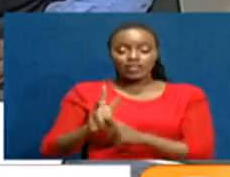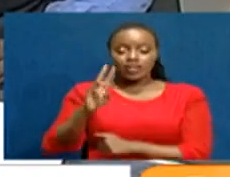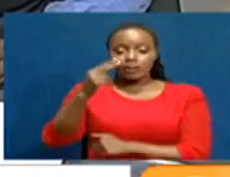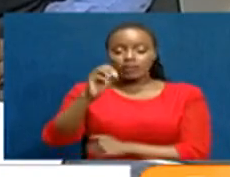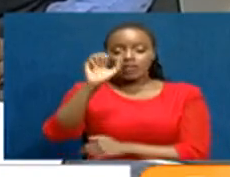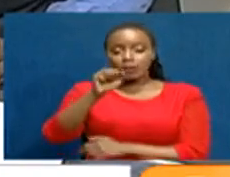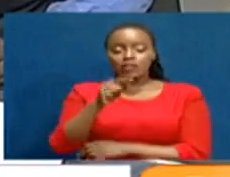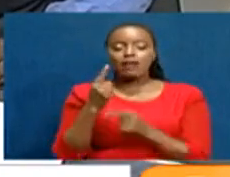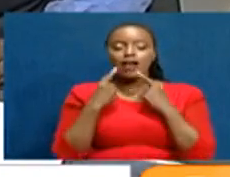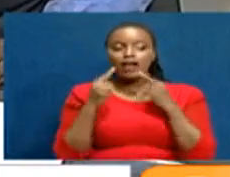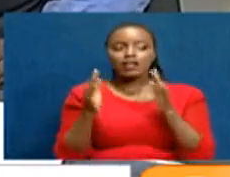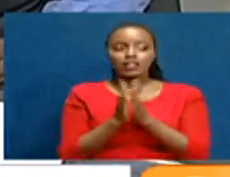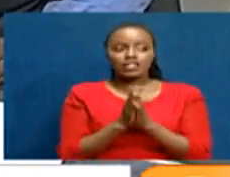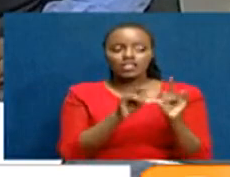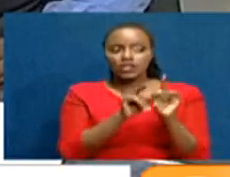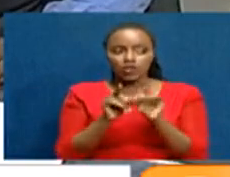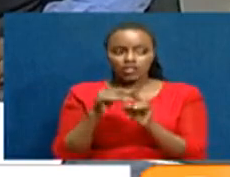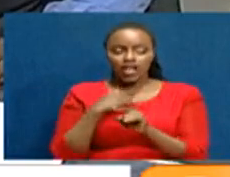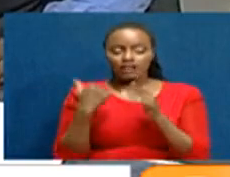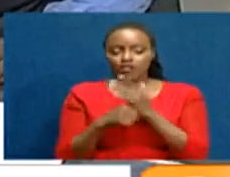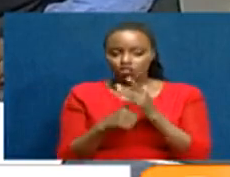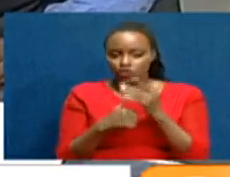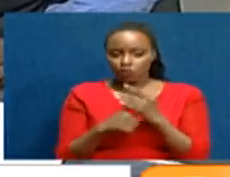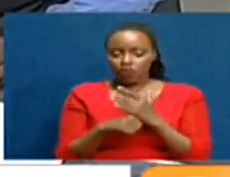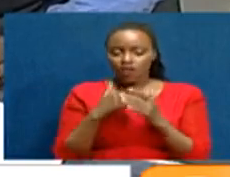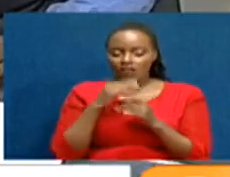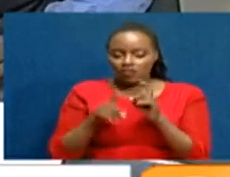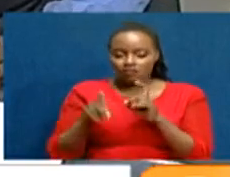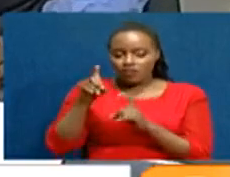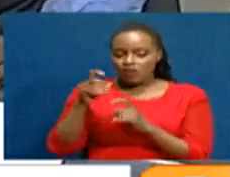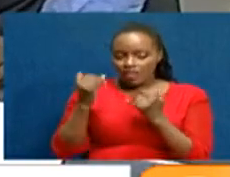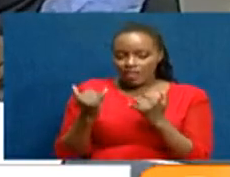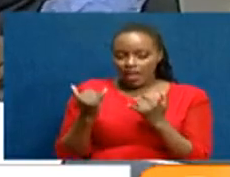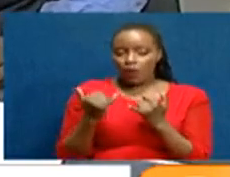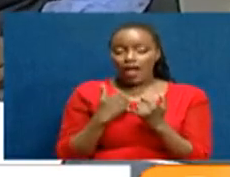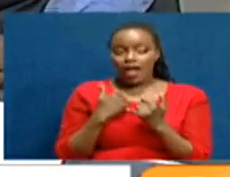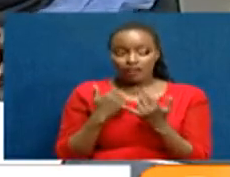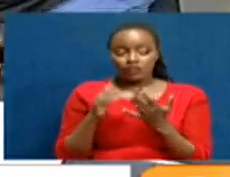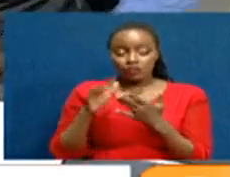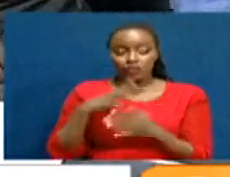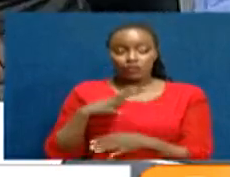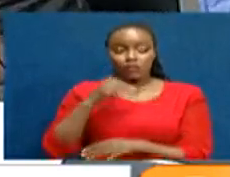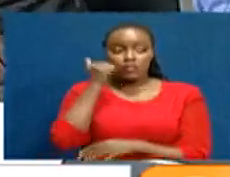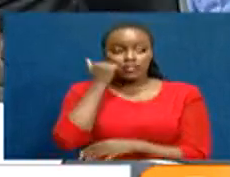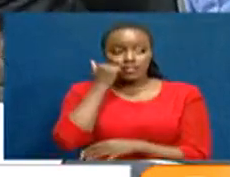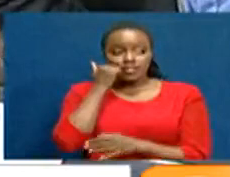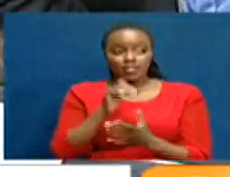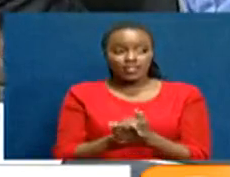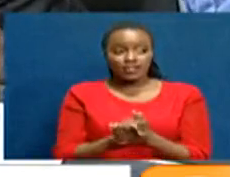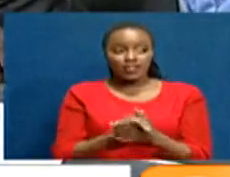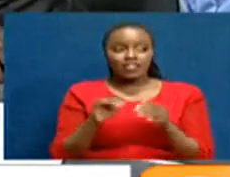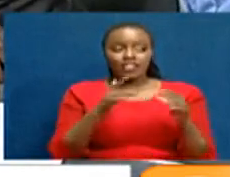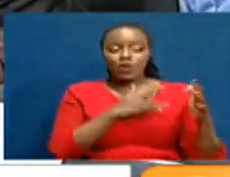can issue and comes as the world faces an upsurge in the cases. Now, the